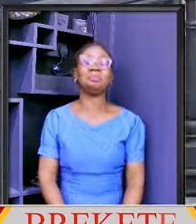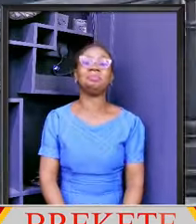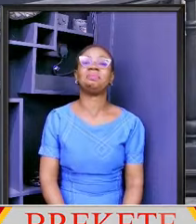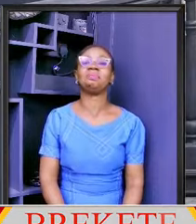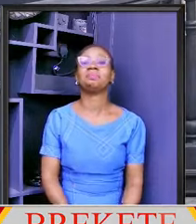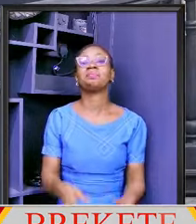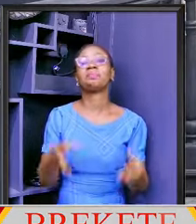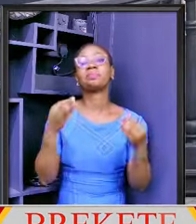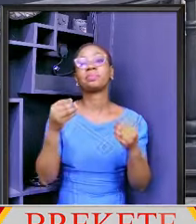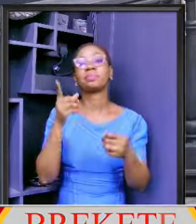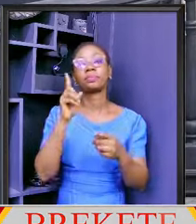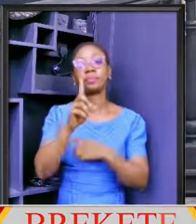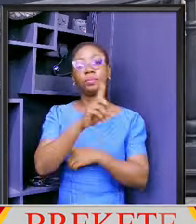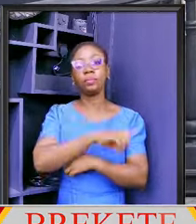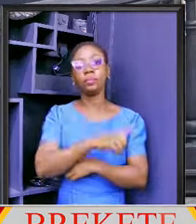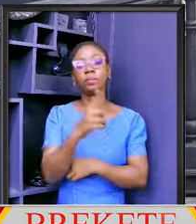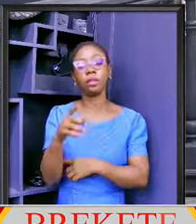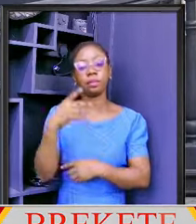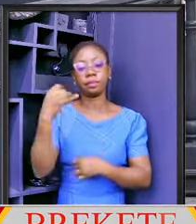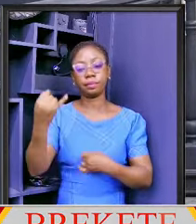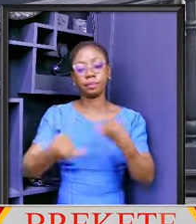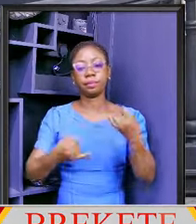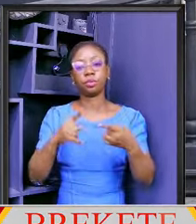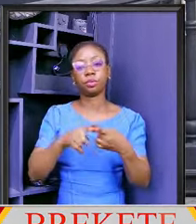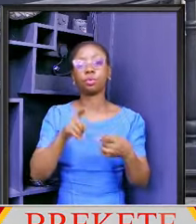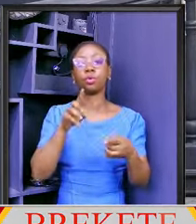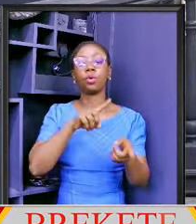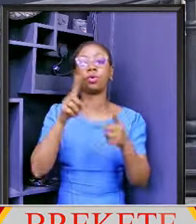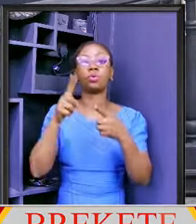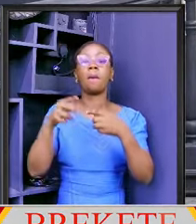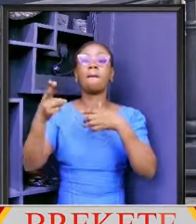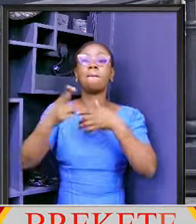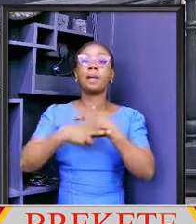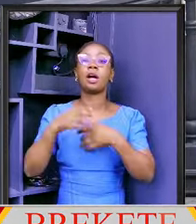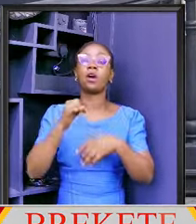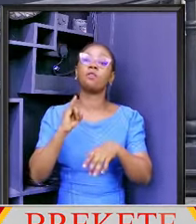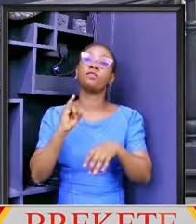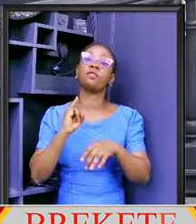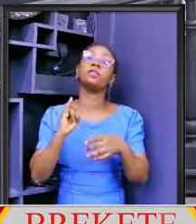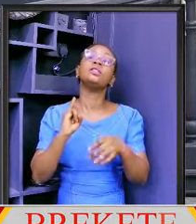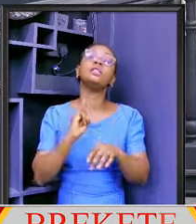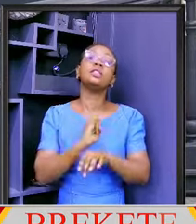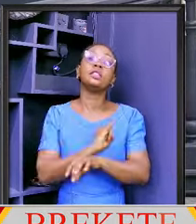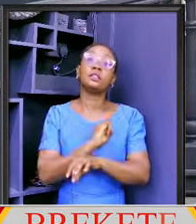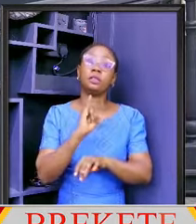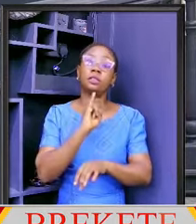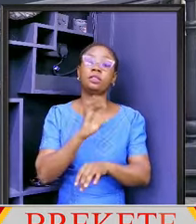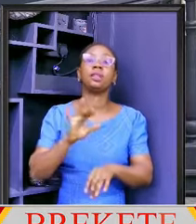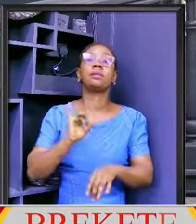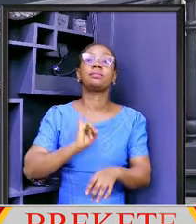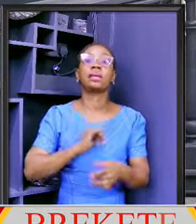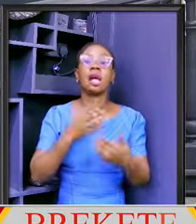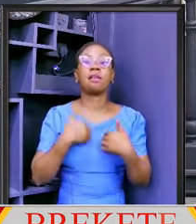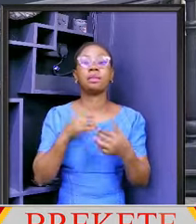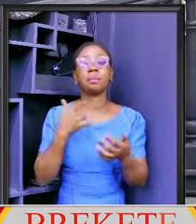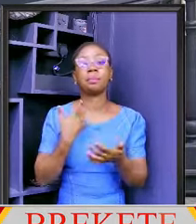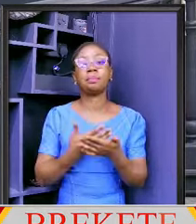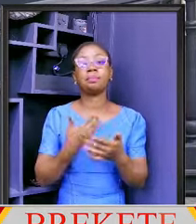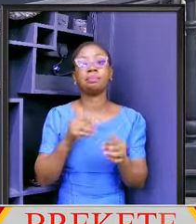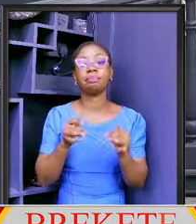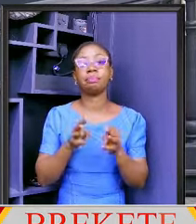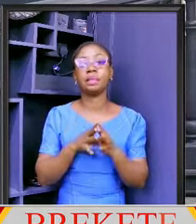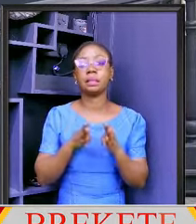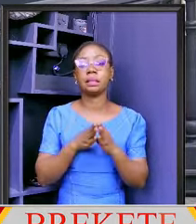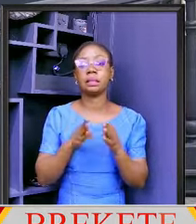day we're invited that we should go to the back of industry and have a meeting with the management team who are going to share the money. We went